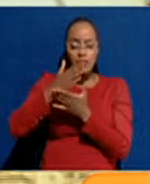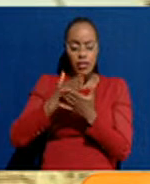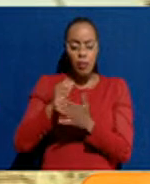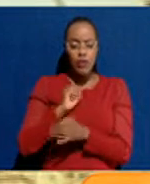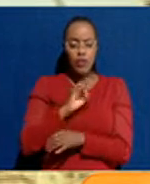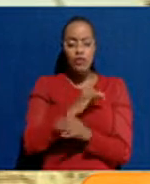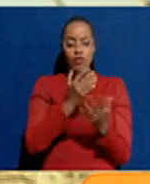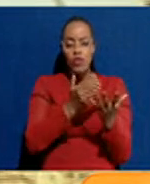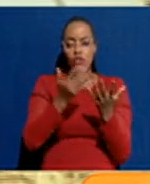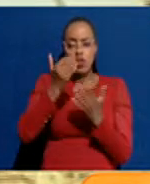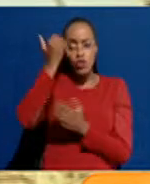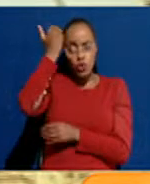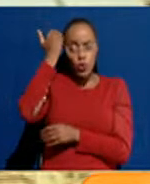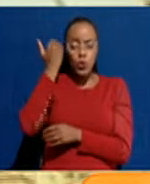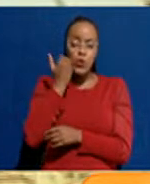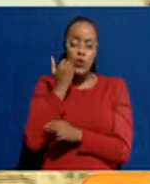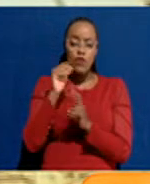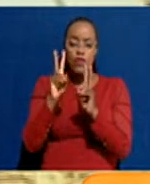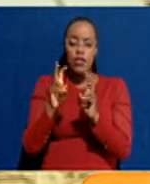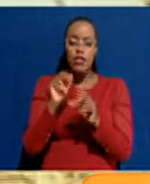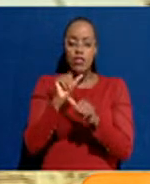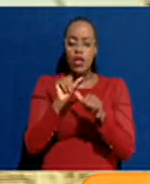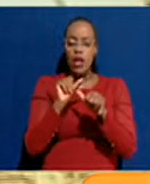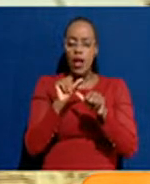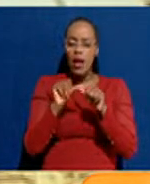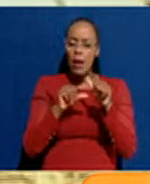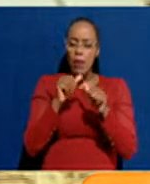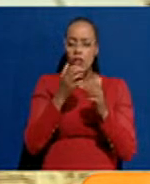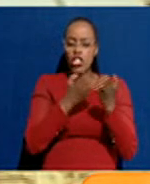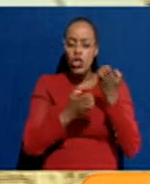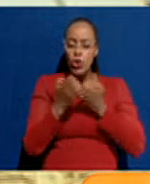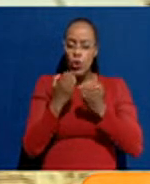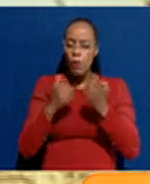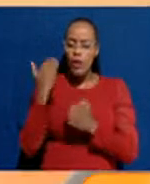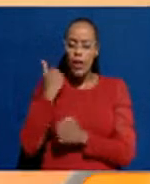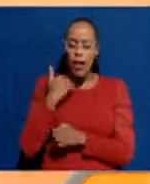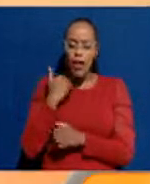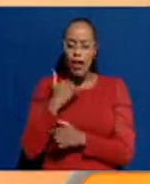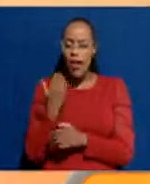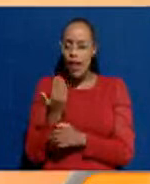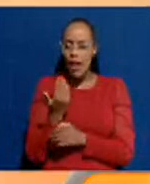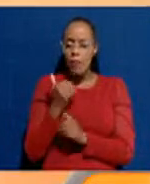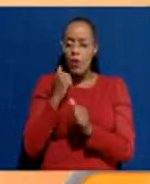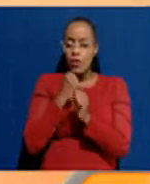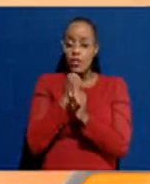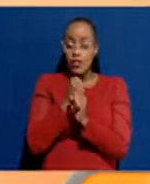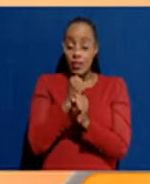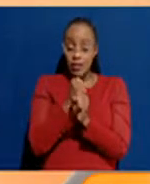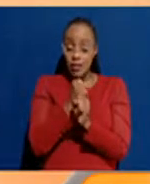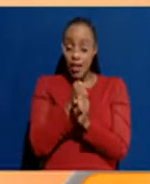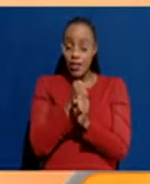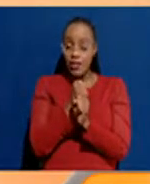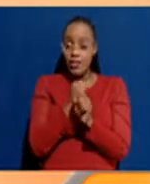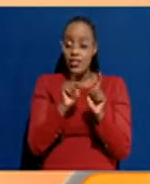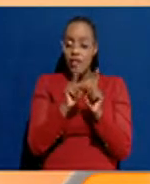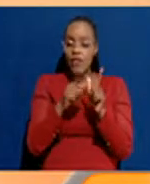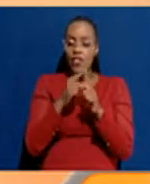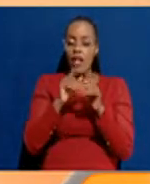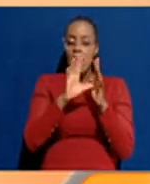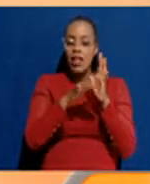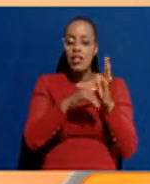taken to court on economic terrorism charges. Well, never mind that they were cleared later